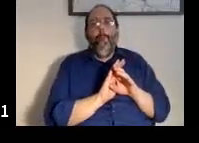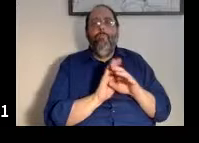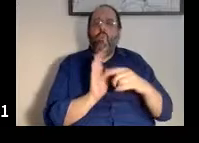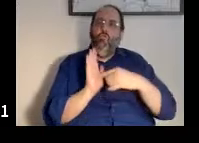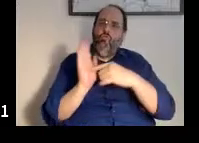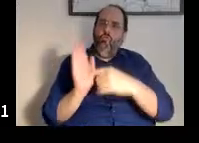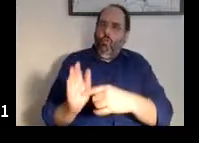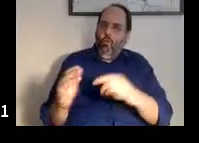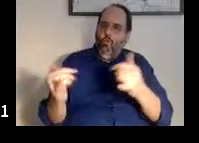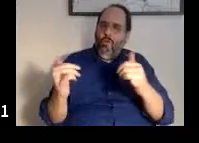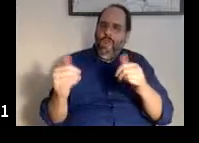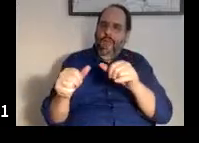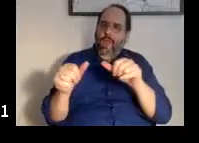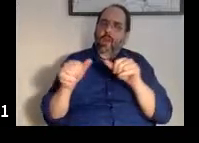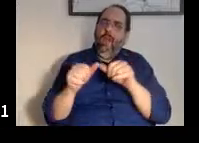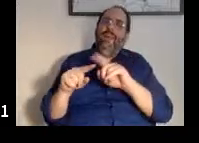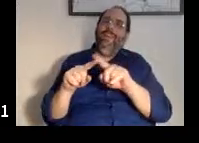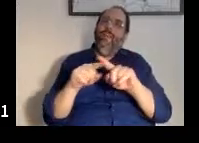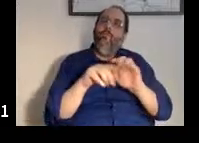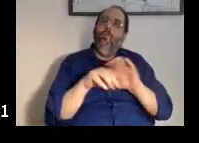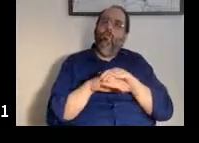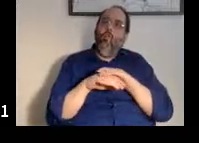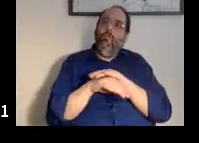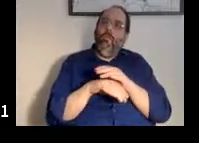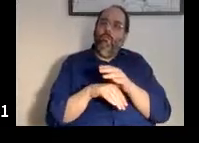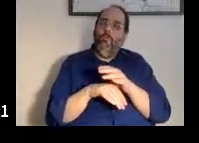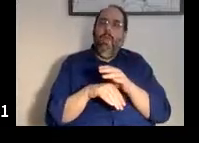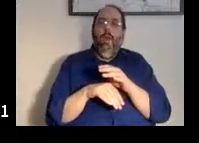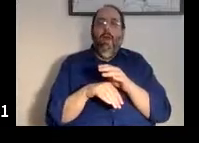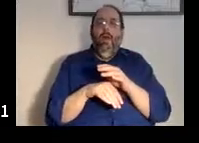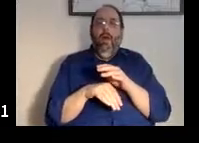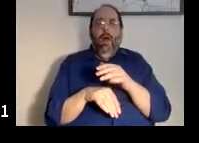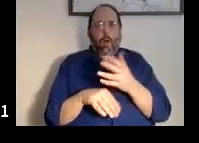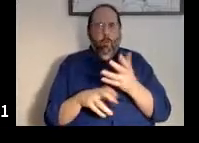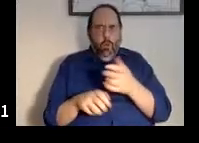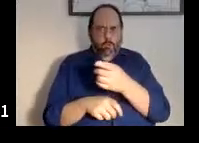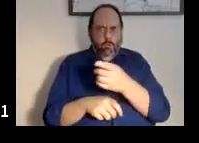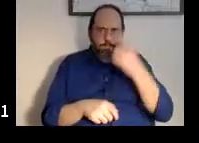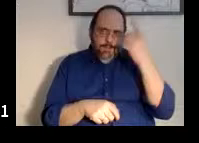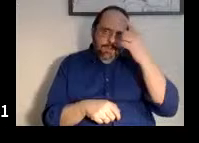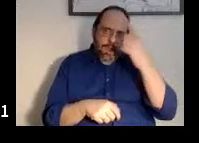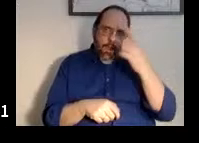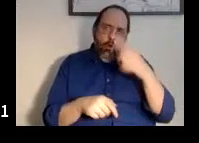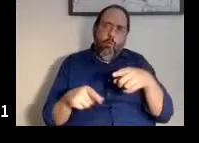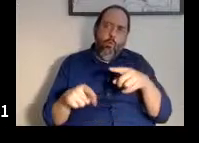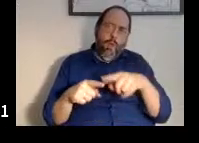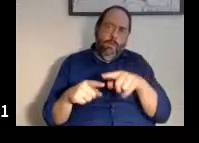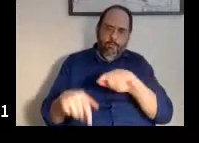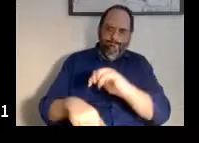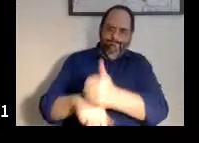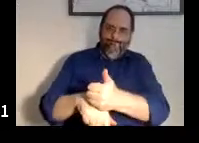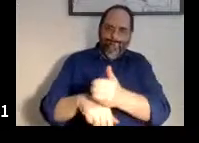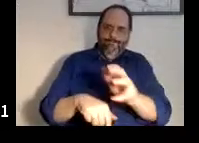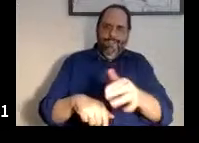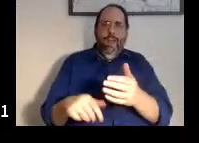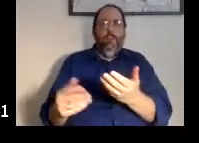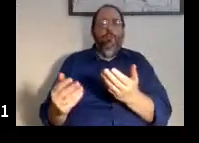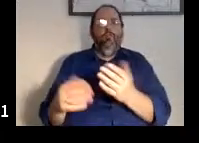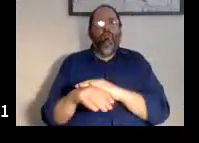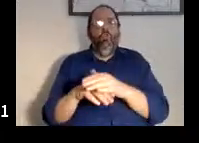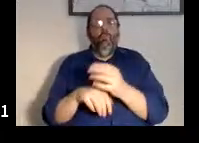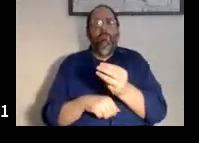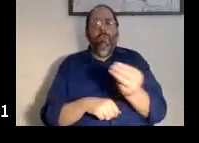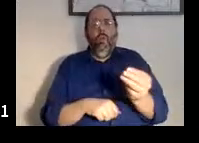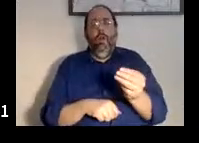had different surface material. I just want you to consider when you're doing different surface materials, and